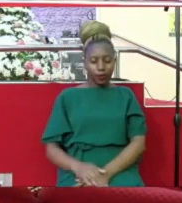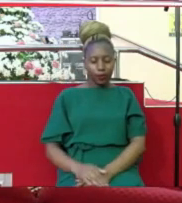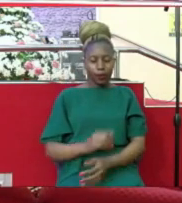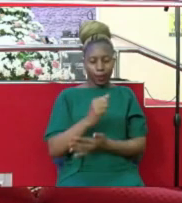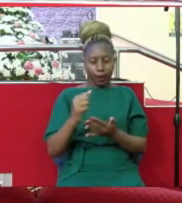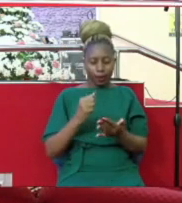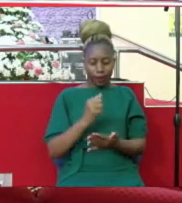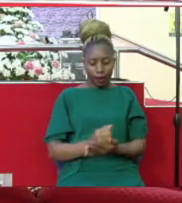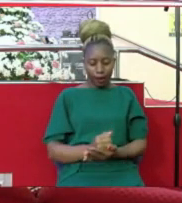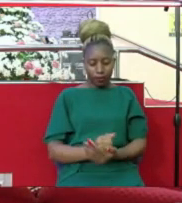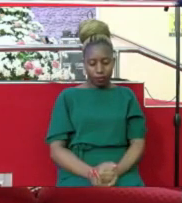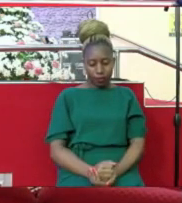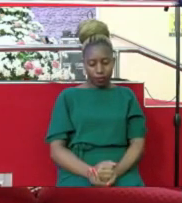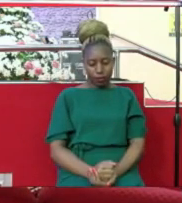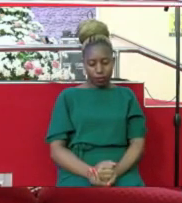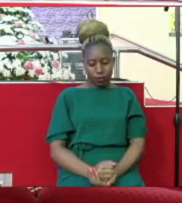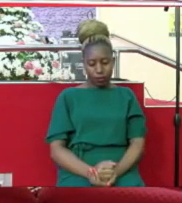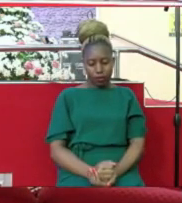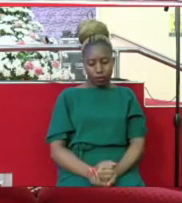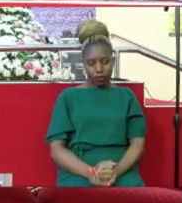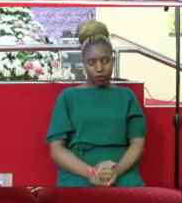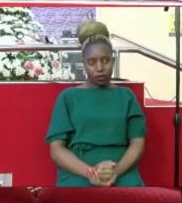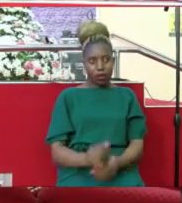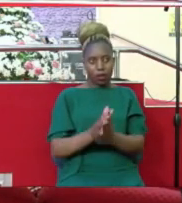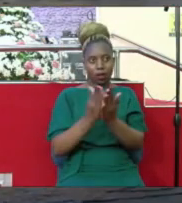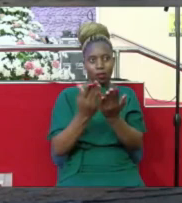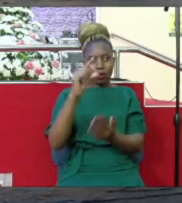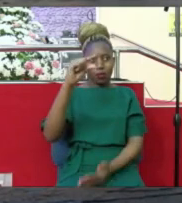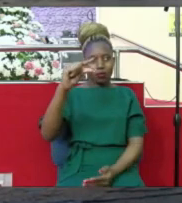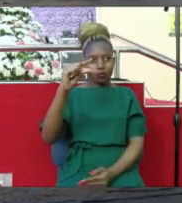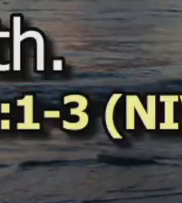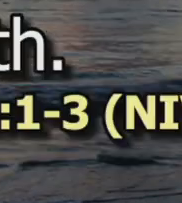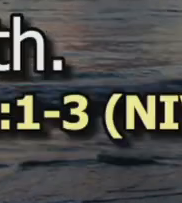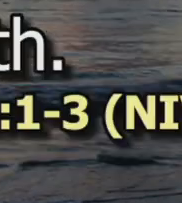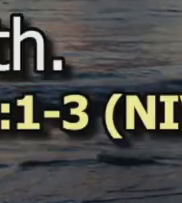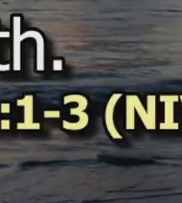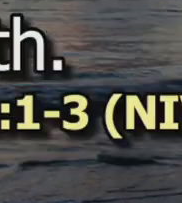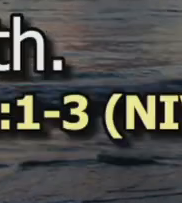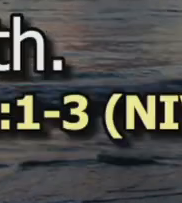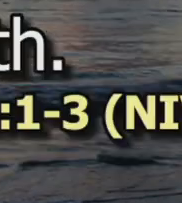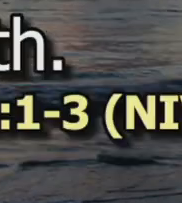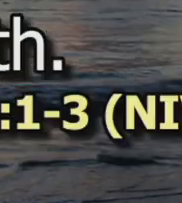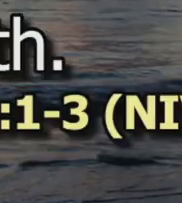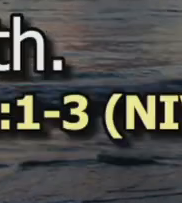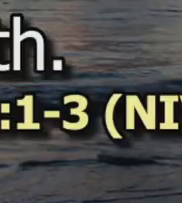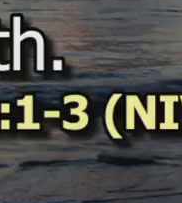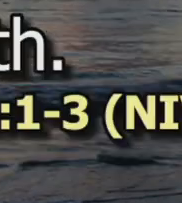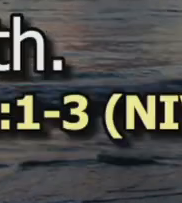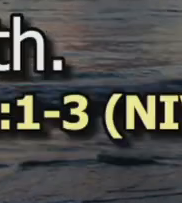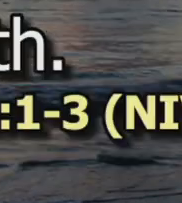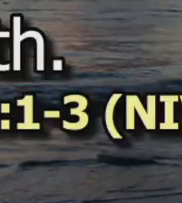Amen. Amina. Genesis 1 says, mwanzo wa kwanza inasema hivi, in the